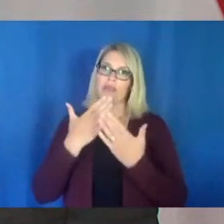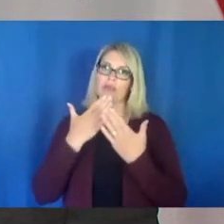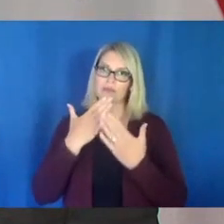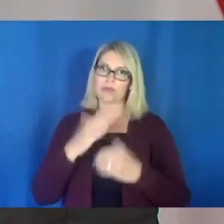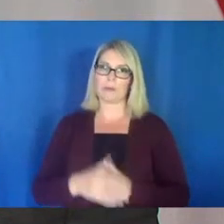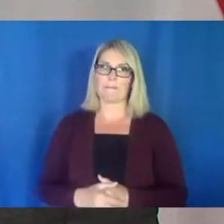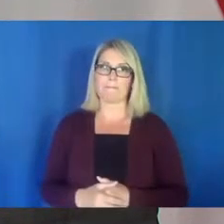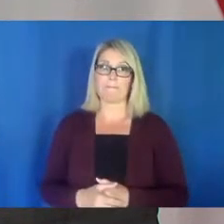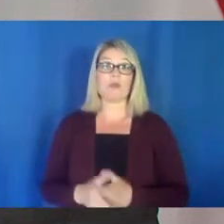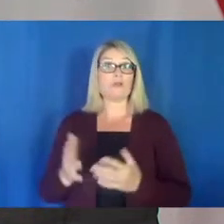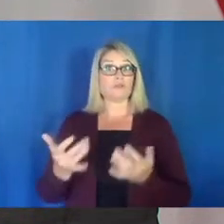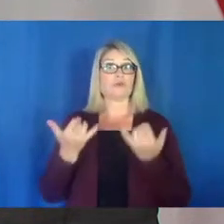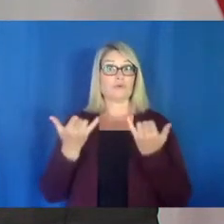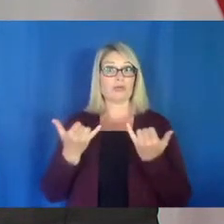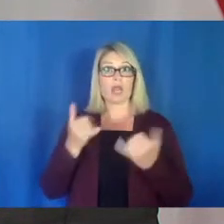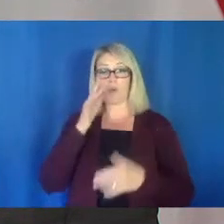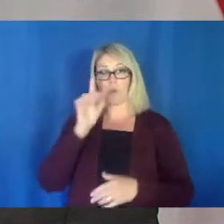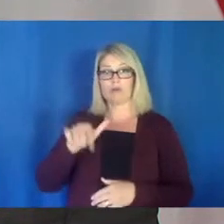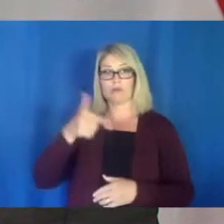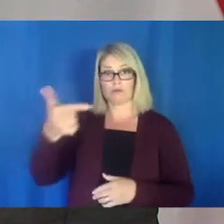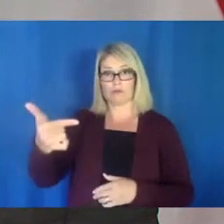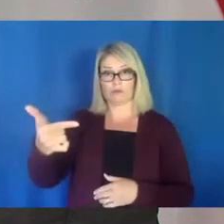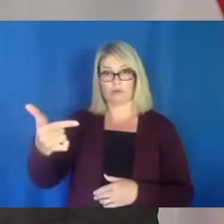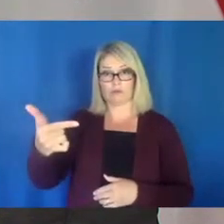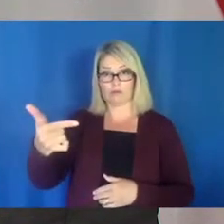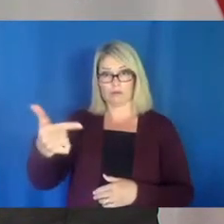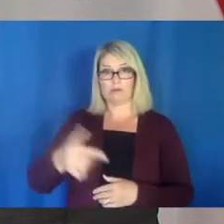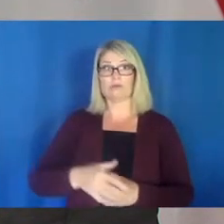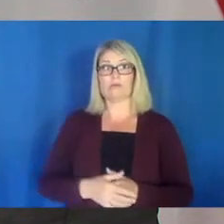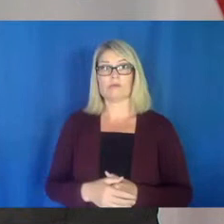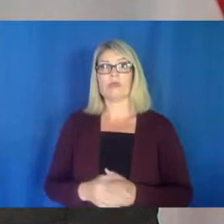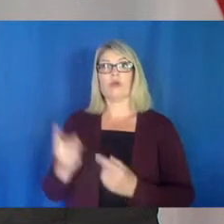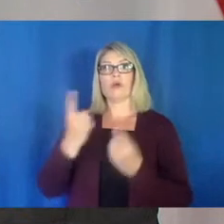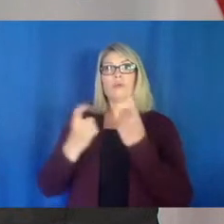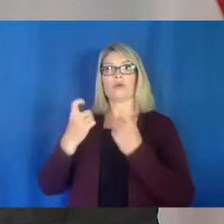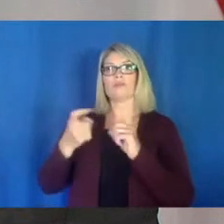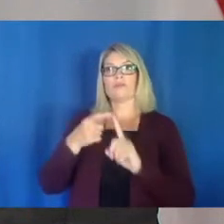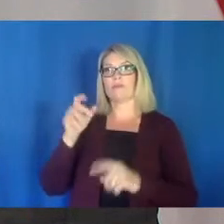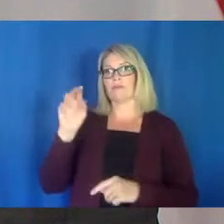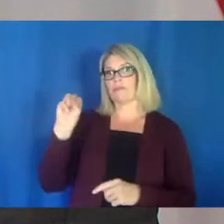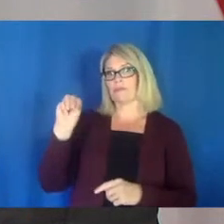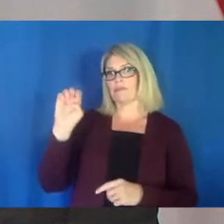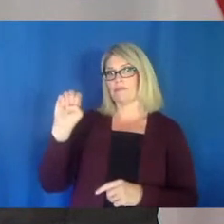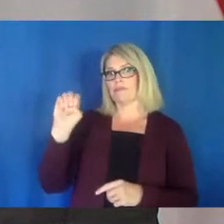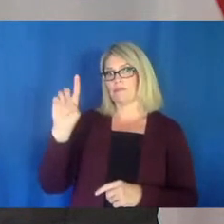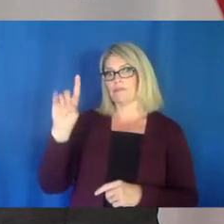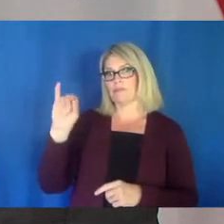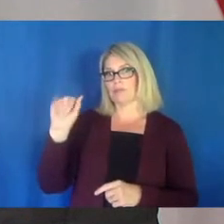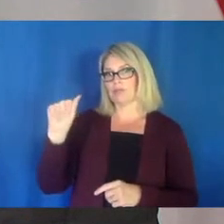will turn it over now to some questions from our friends in the media.